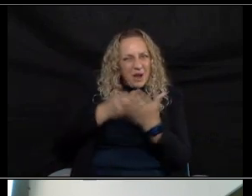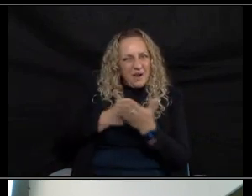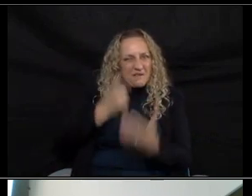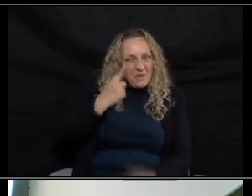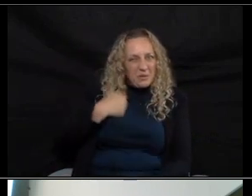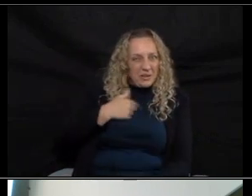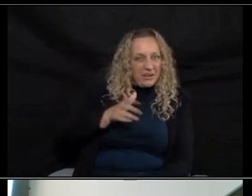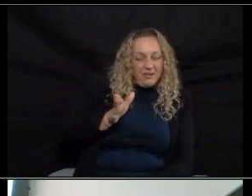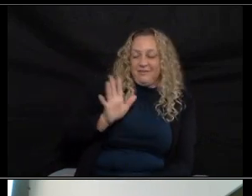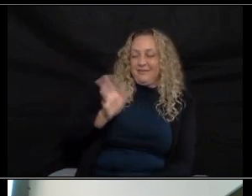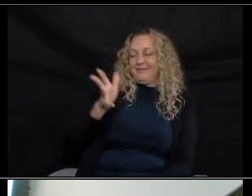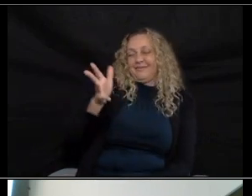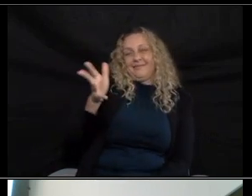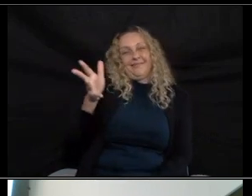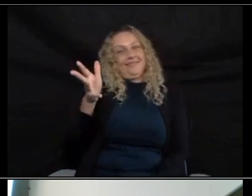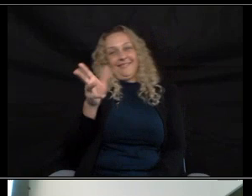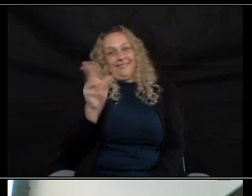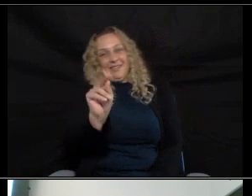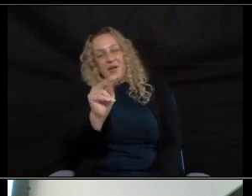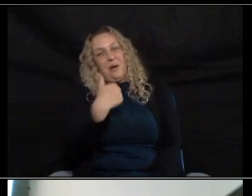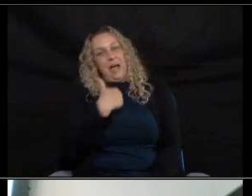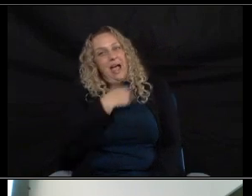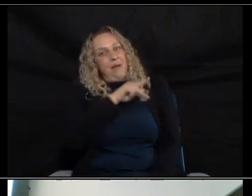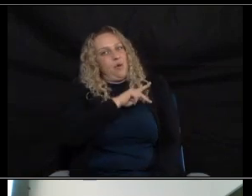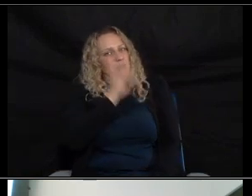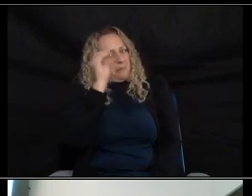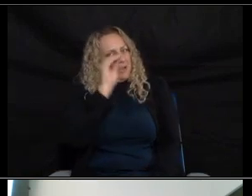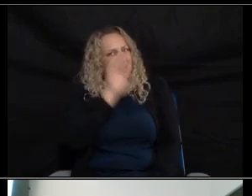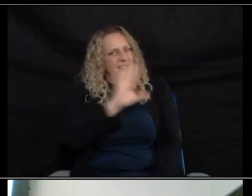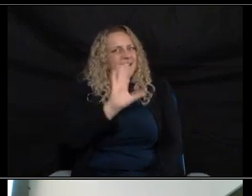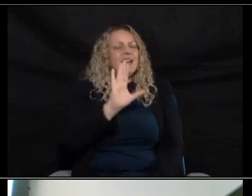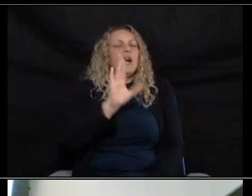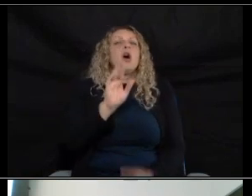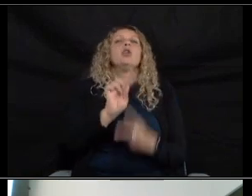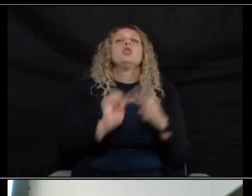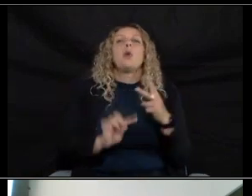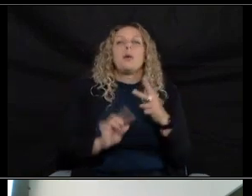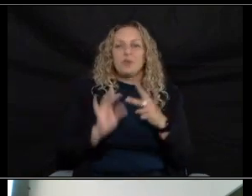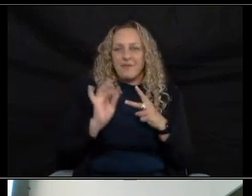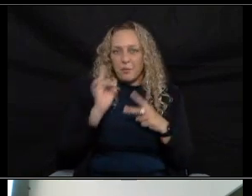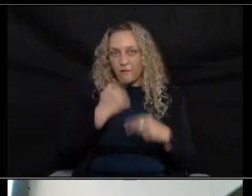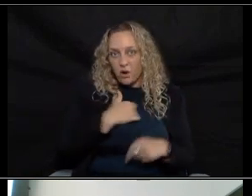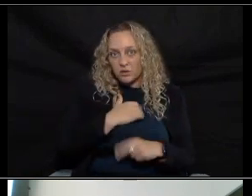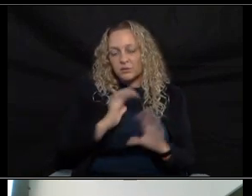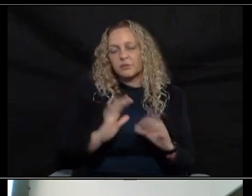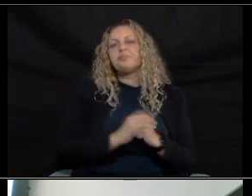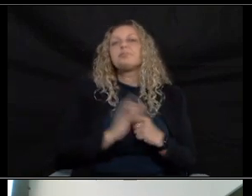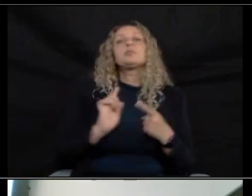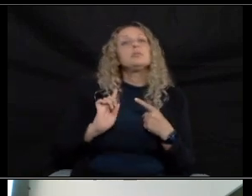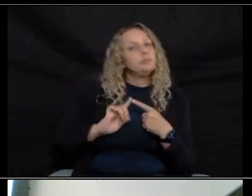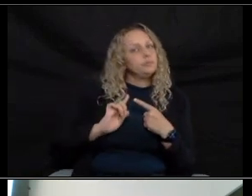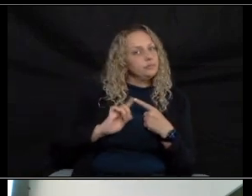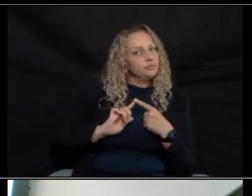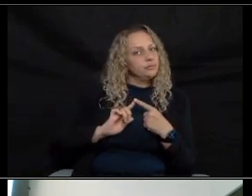a non-starter. My personal opinion is there are two options available to us. One